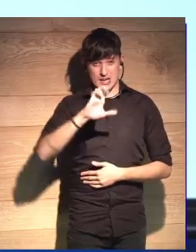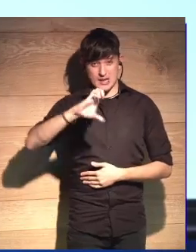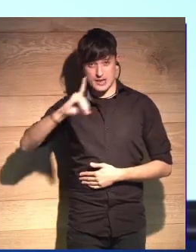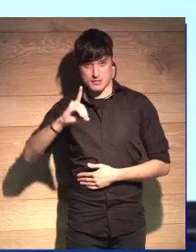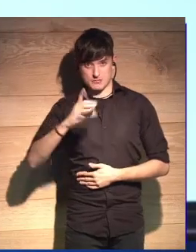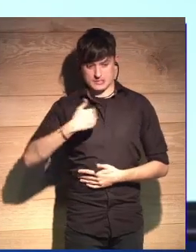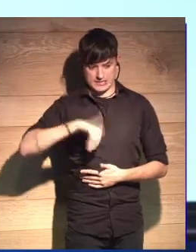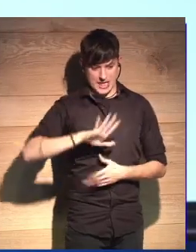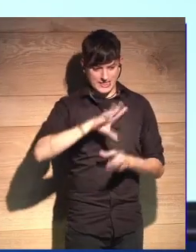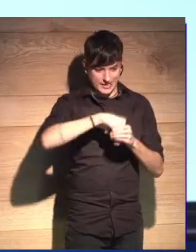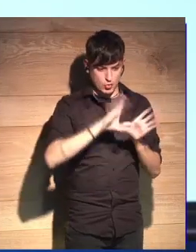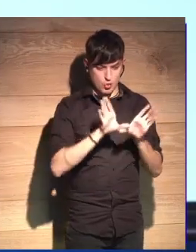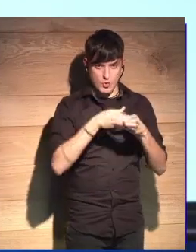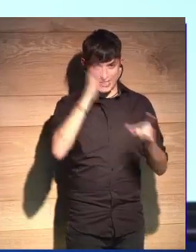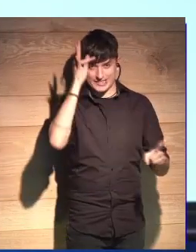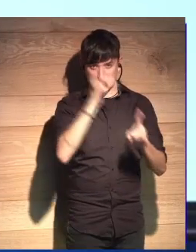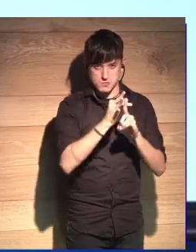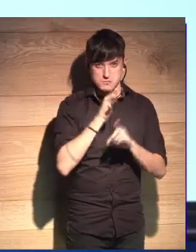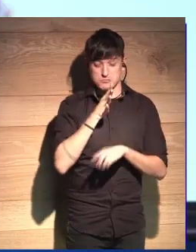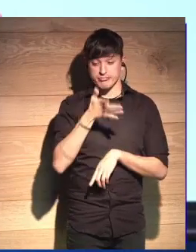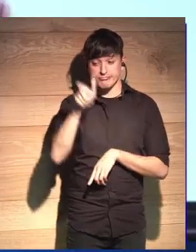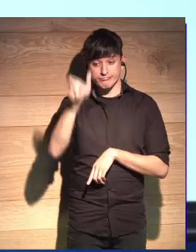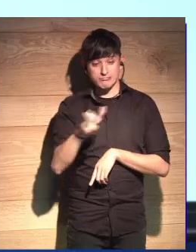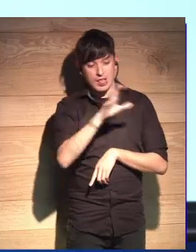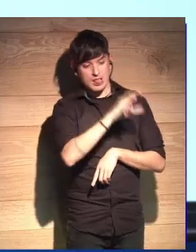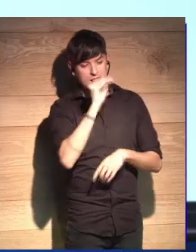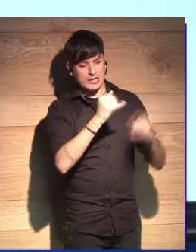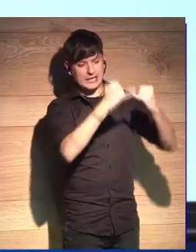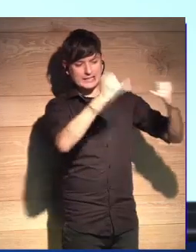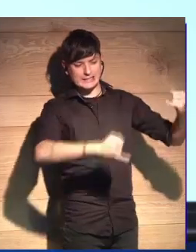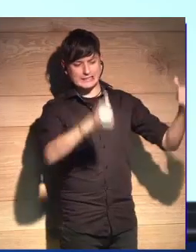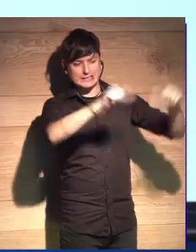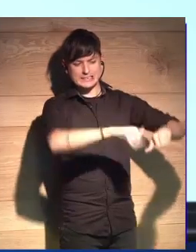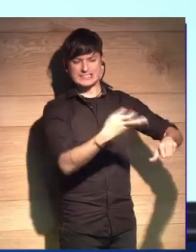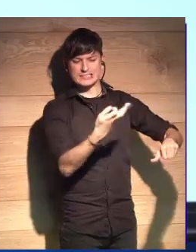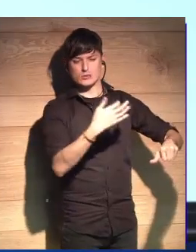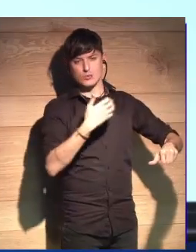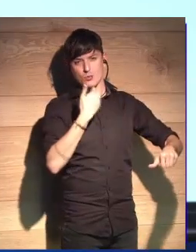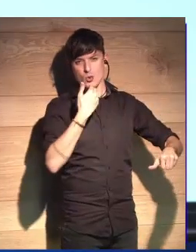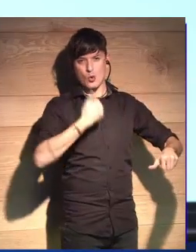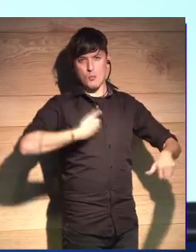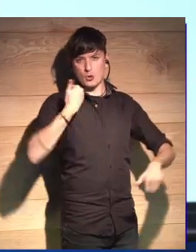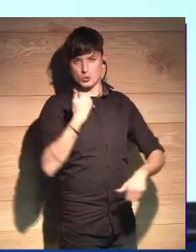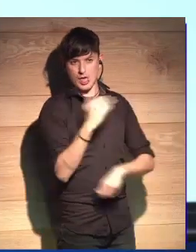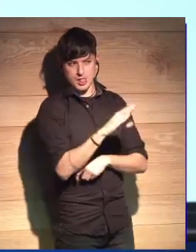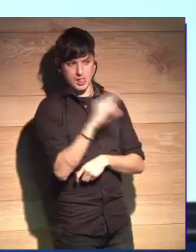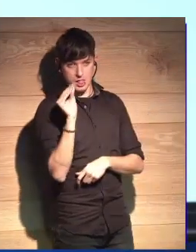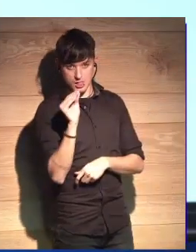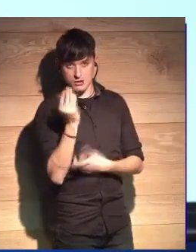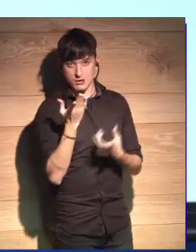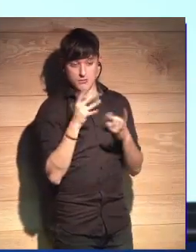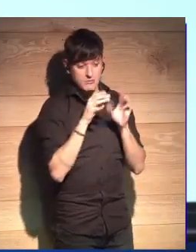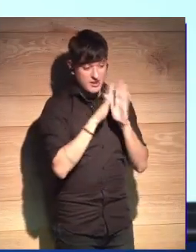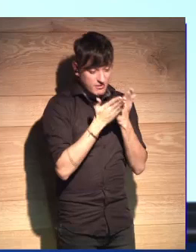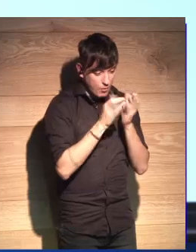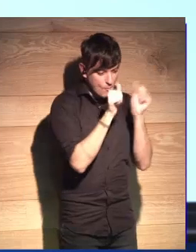Jared is already part of the Telos community because he understands crisis as an opportunity, and that's